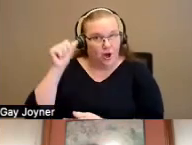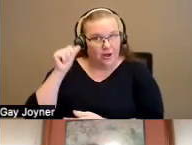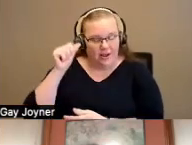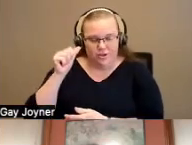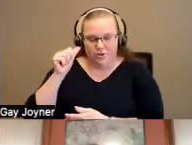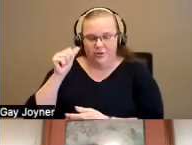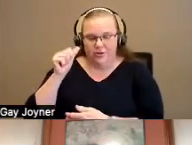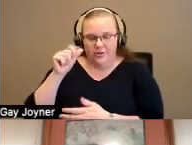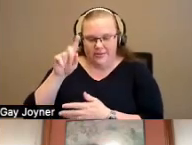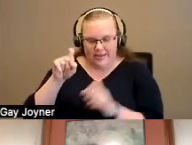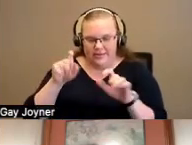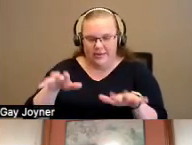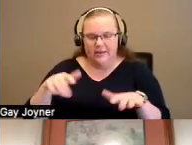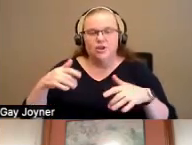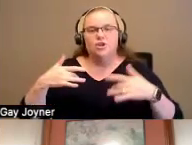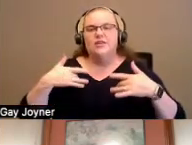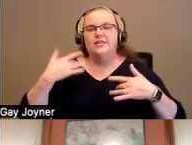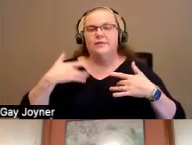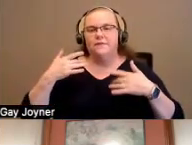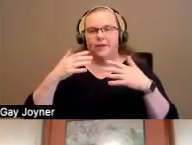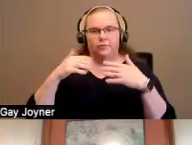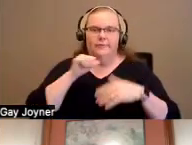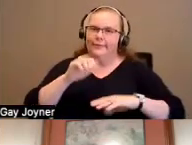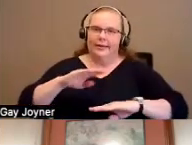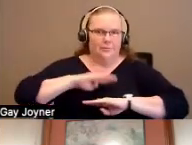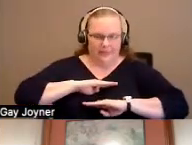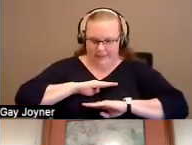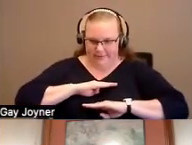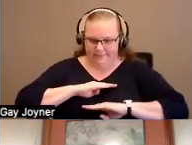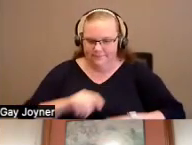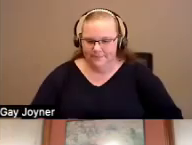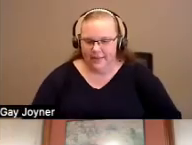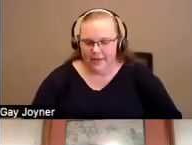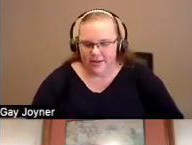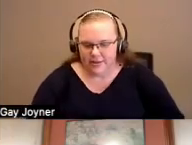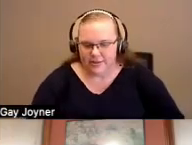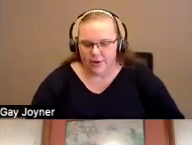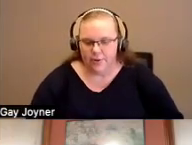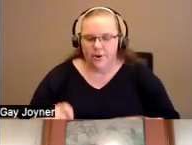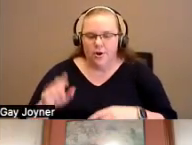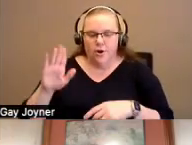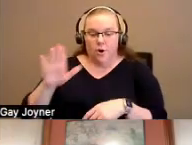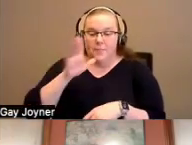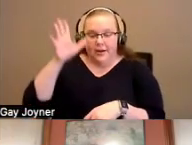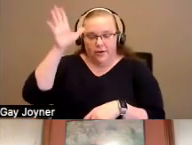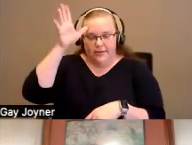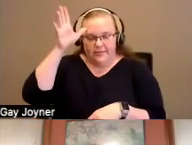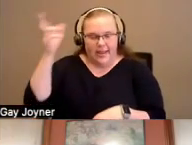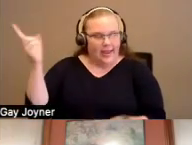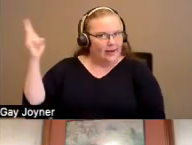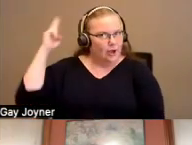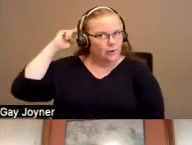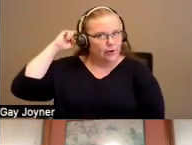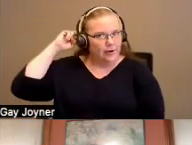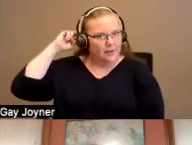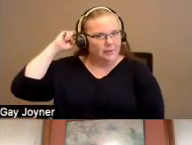and audiology testing, she still felt incomplete. Mm. So her parents